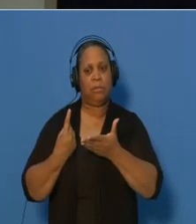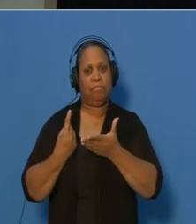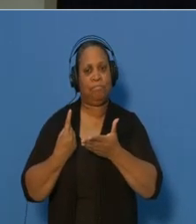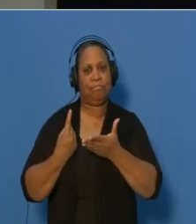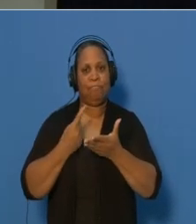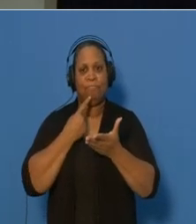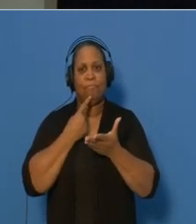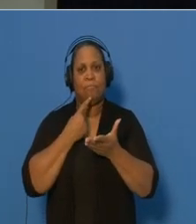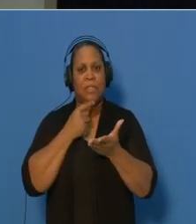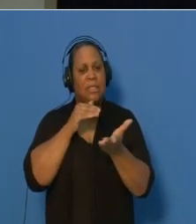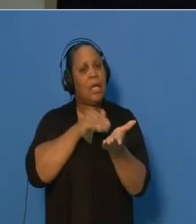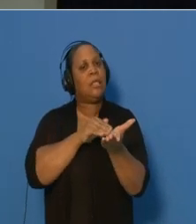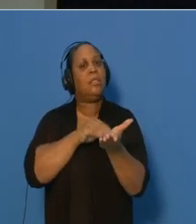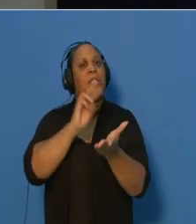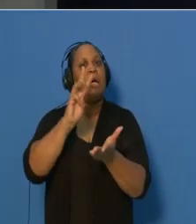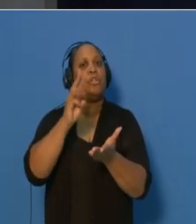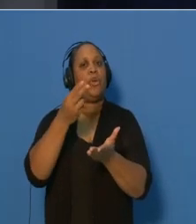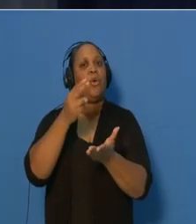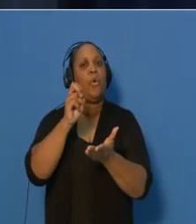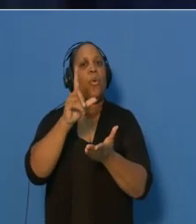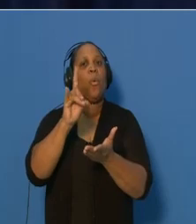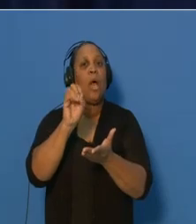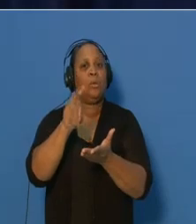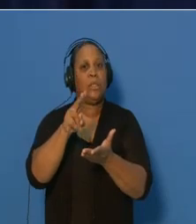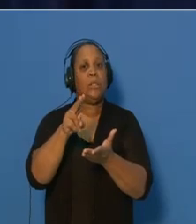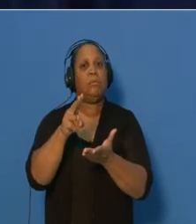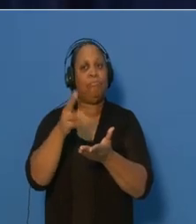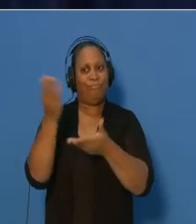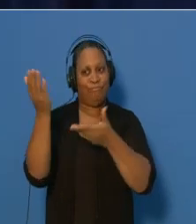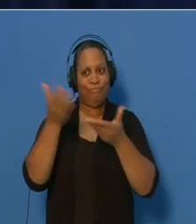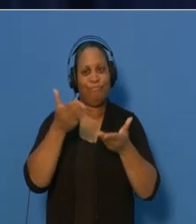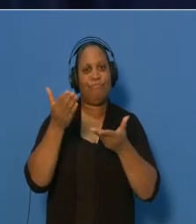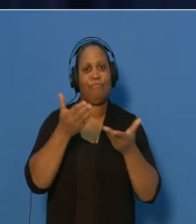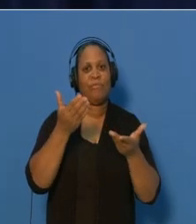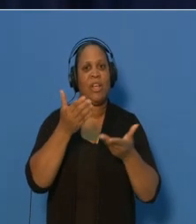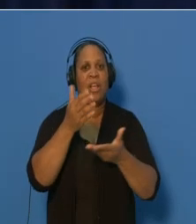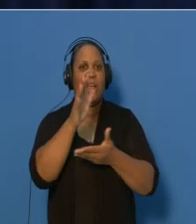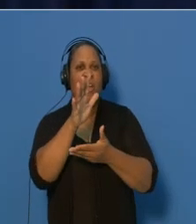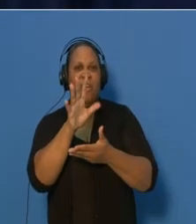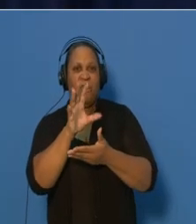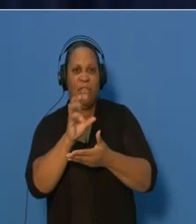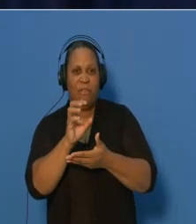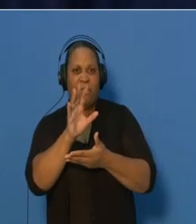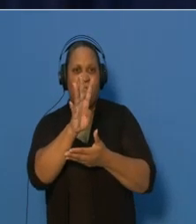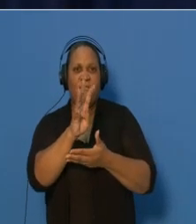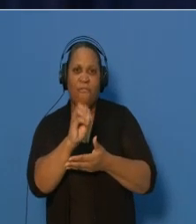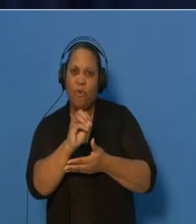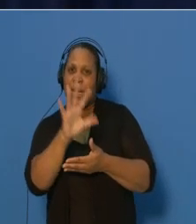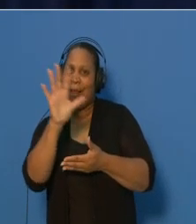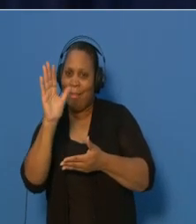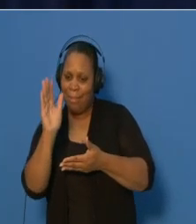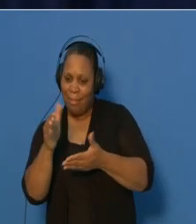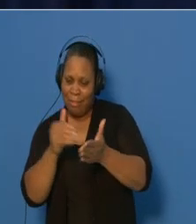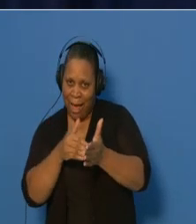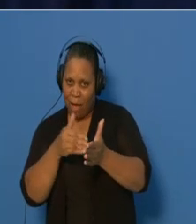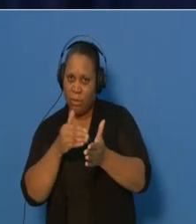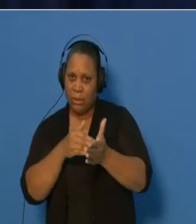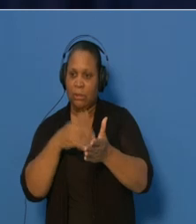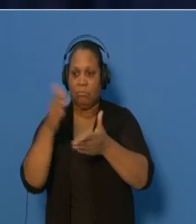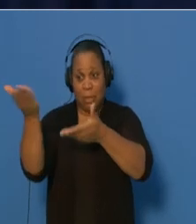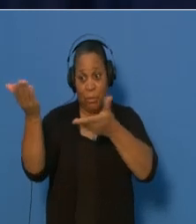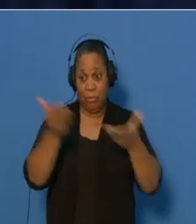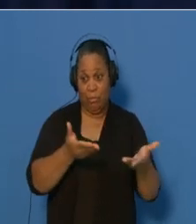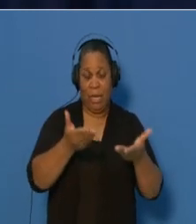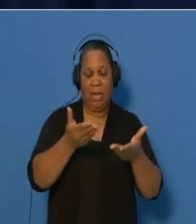Dr. Karika Weldon had secured 40,000, the capacity to do 40,000 tests here in Bermuda, and that was provided by